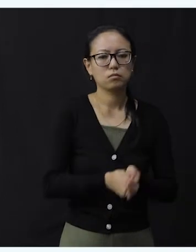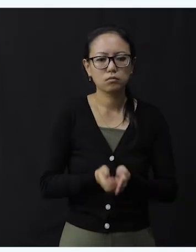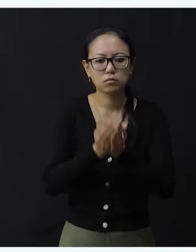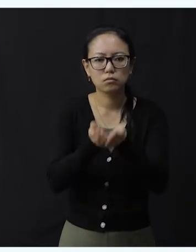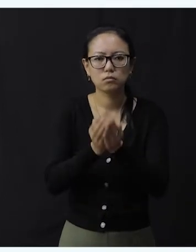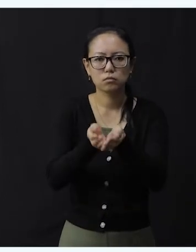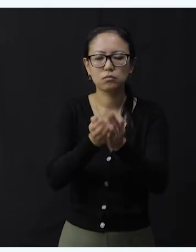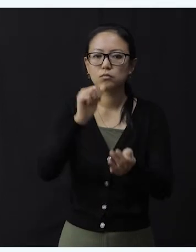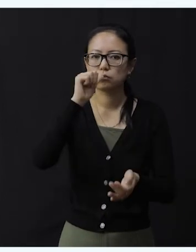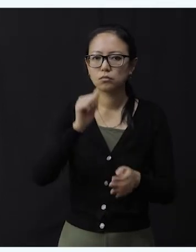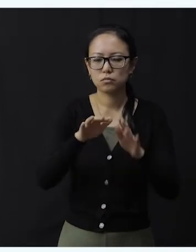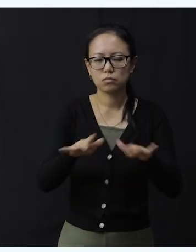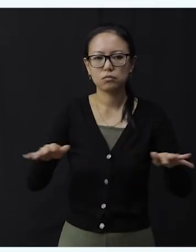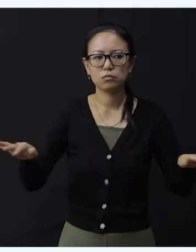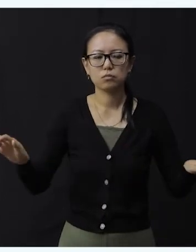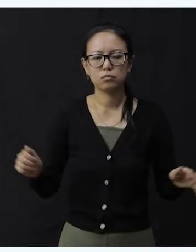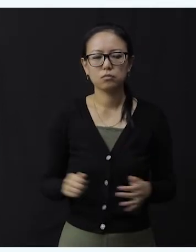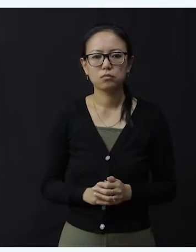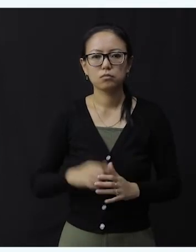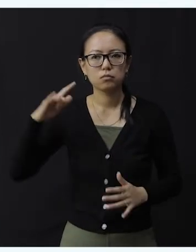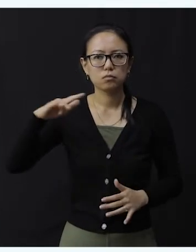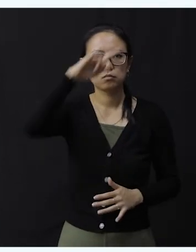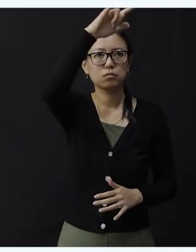in a water. So